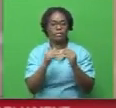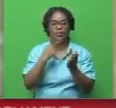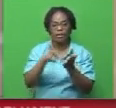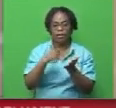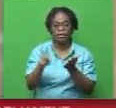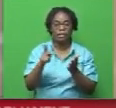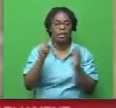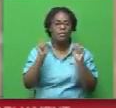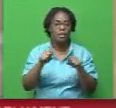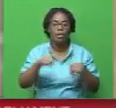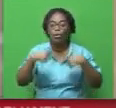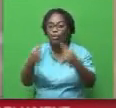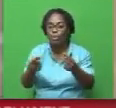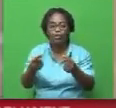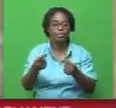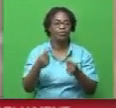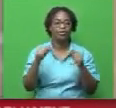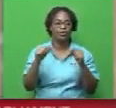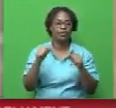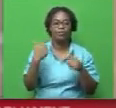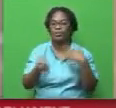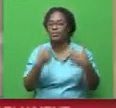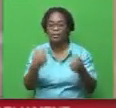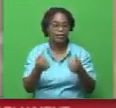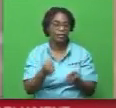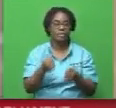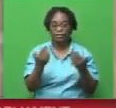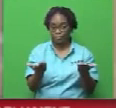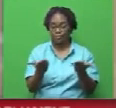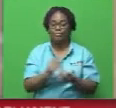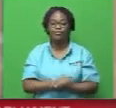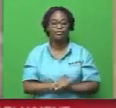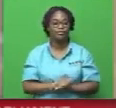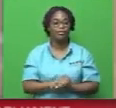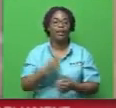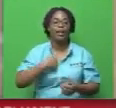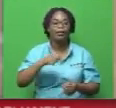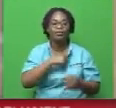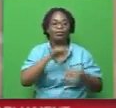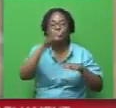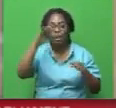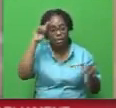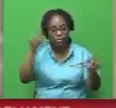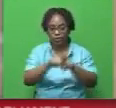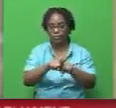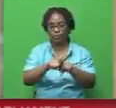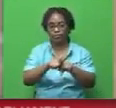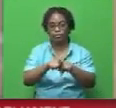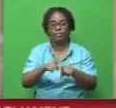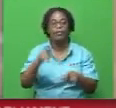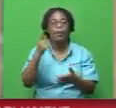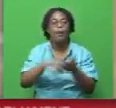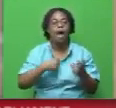least. And I believe in fair negotiations with them to settle wages. What I do not agree with is what I saw, and this is